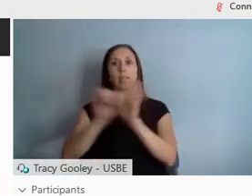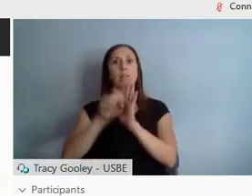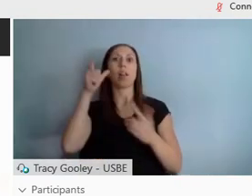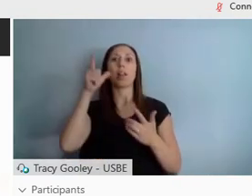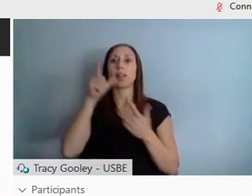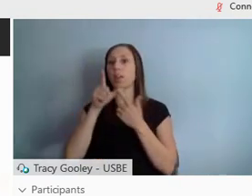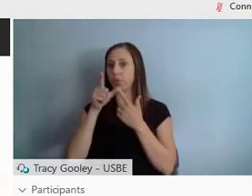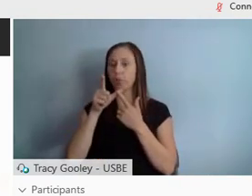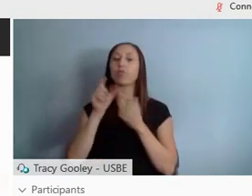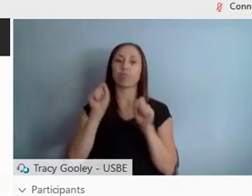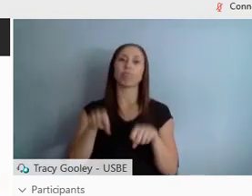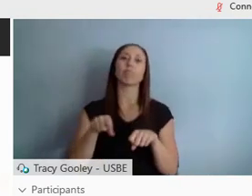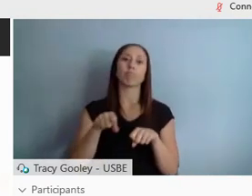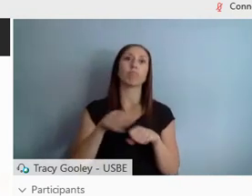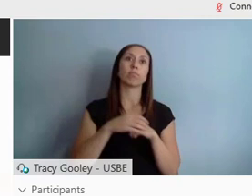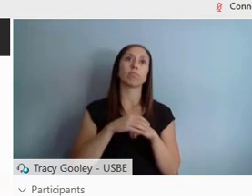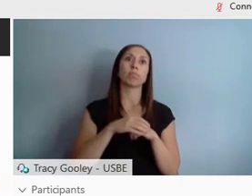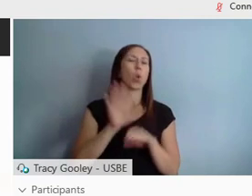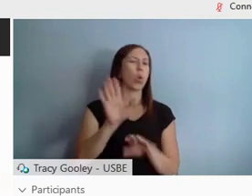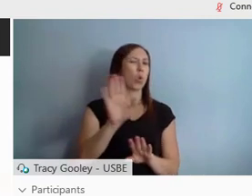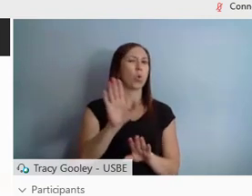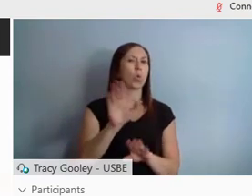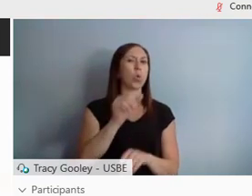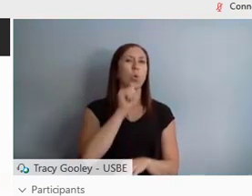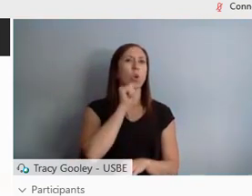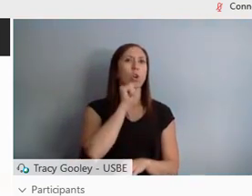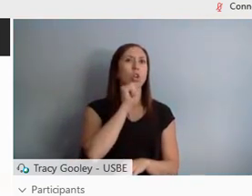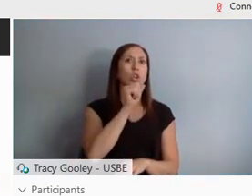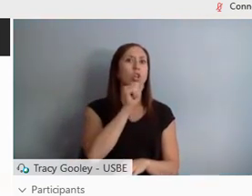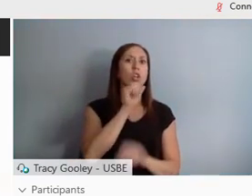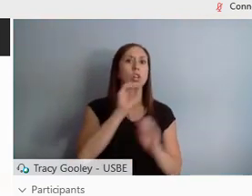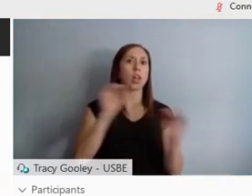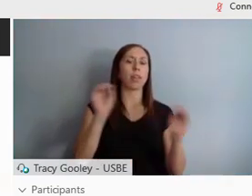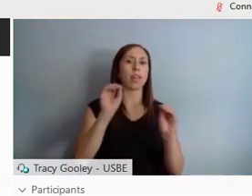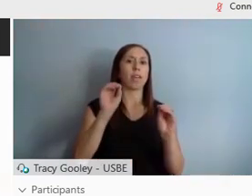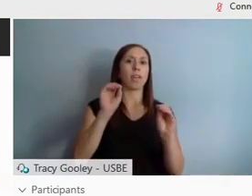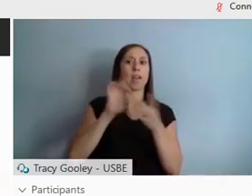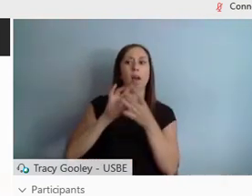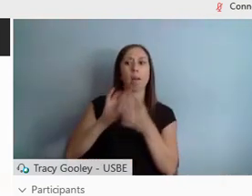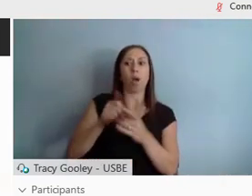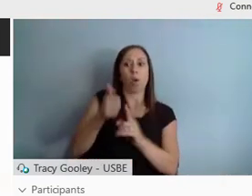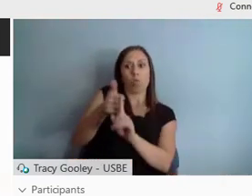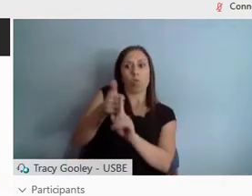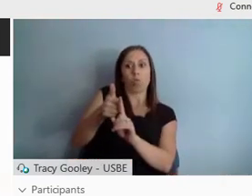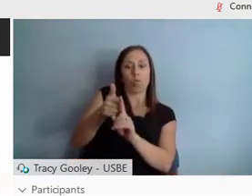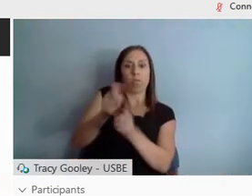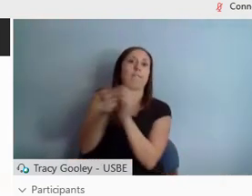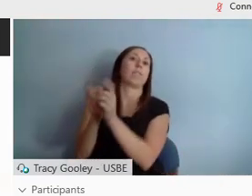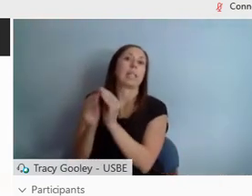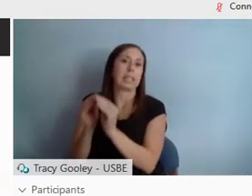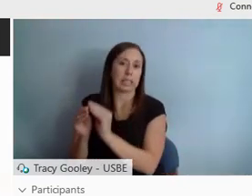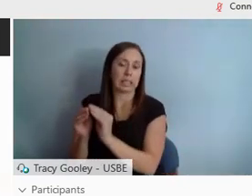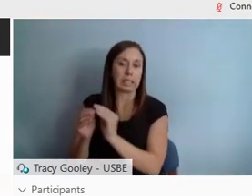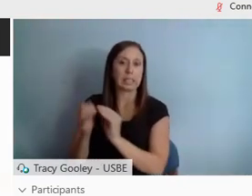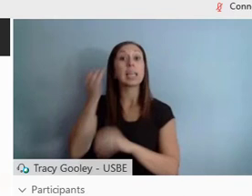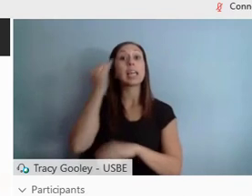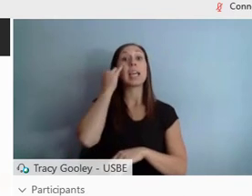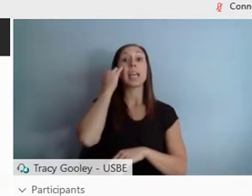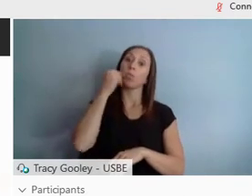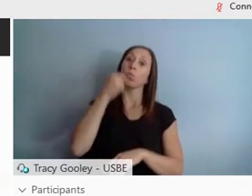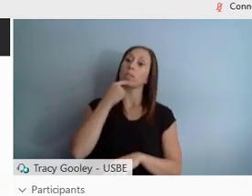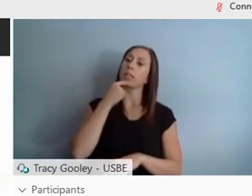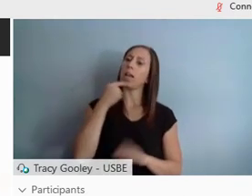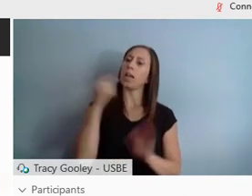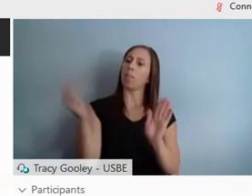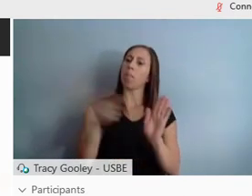pointing to a letter. Oh, note about self-corrects. If you're administering this question to the students and you